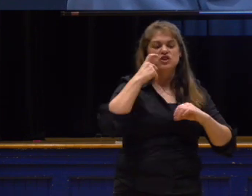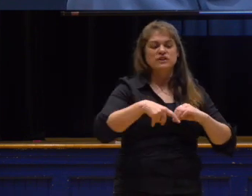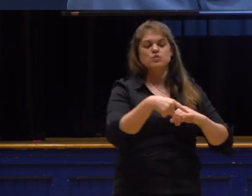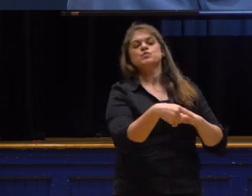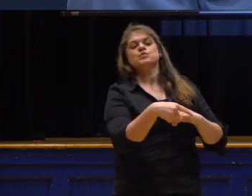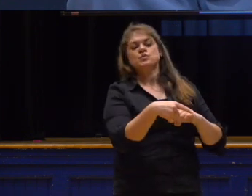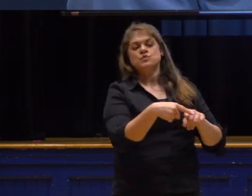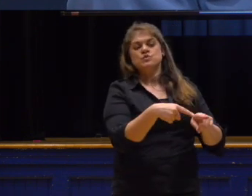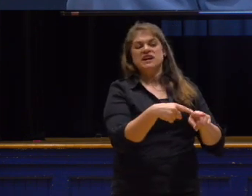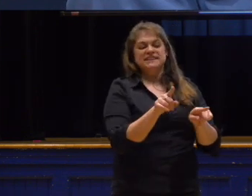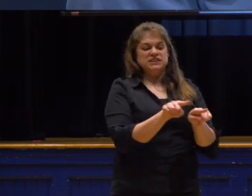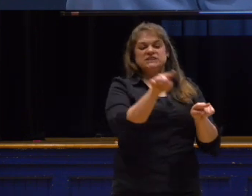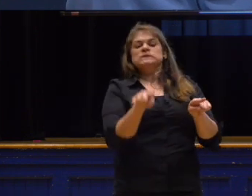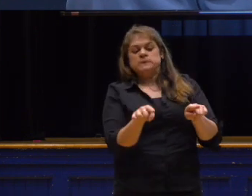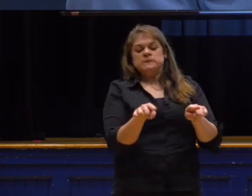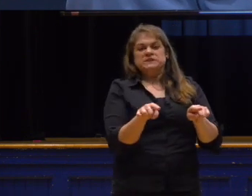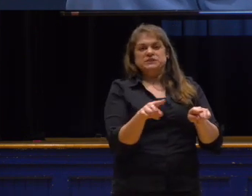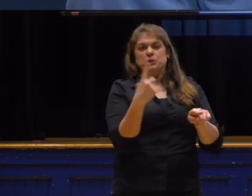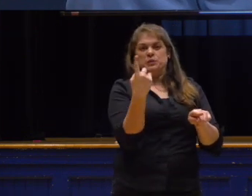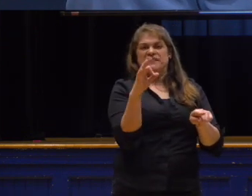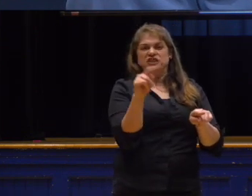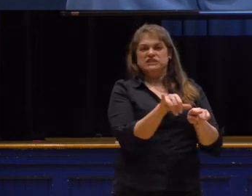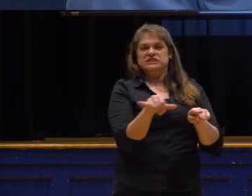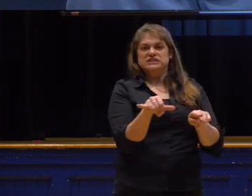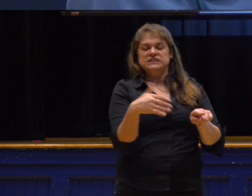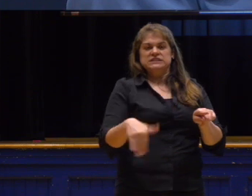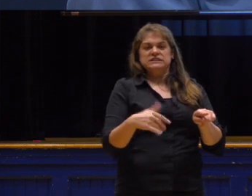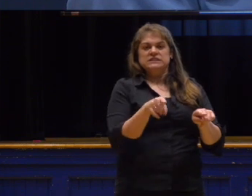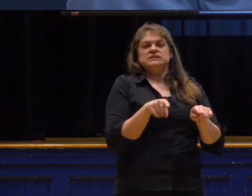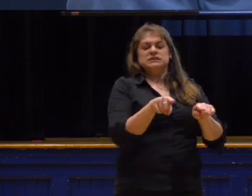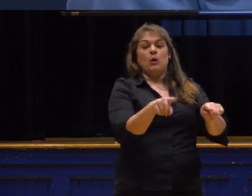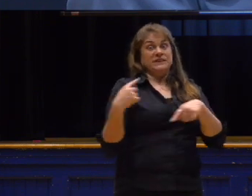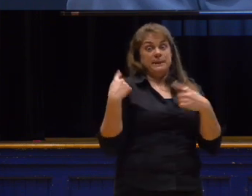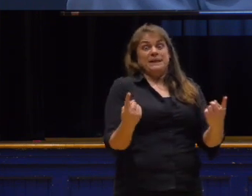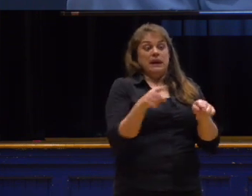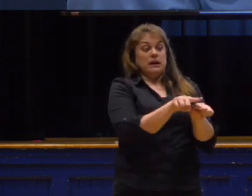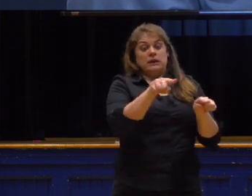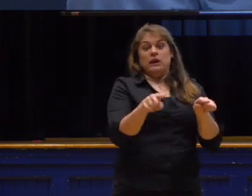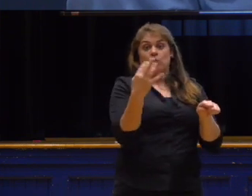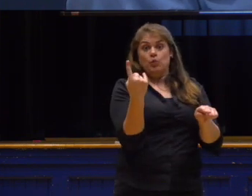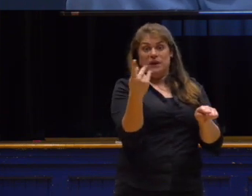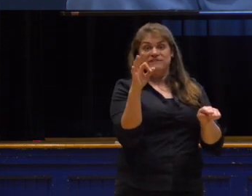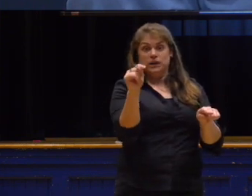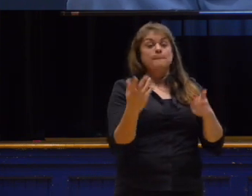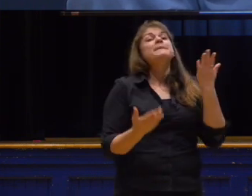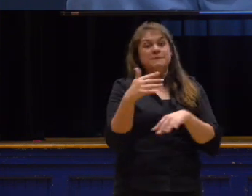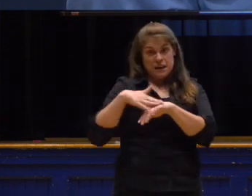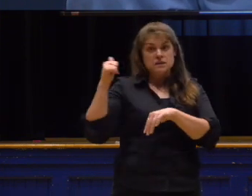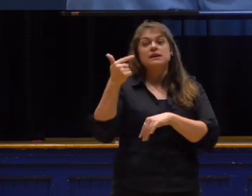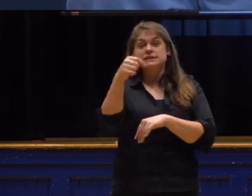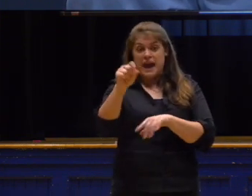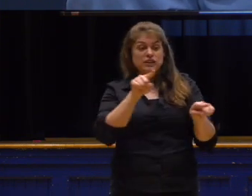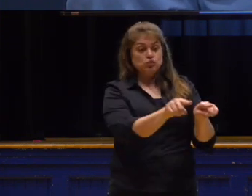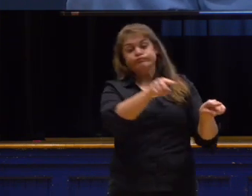they find out that that water main is now a foot from a gas main, or it has been a foot from the gas main, the gas company